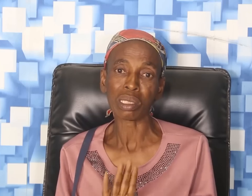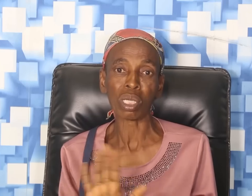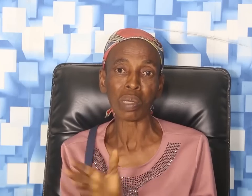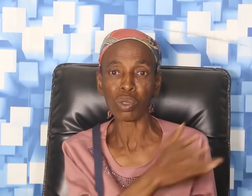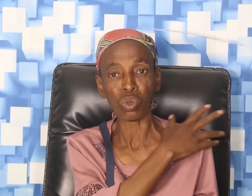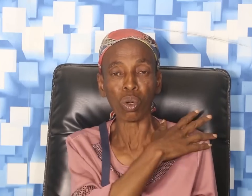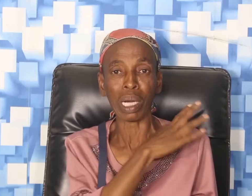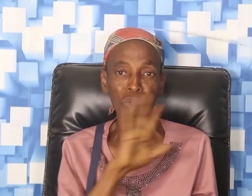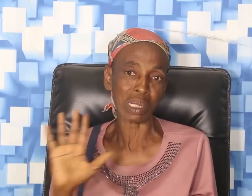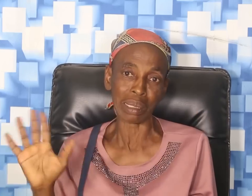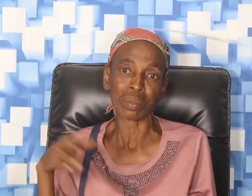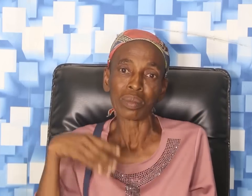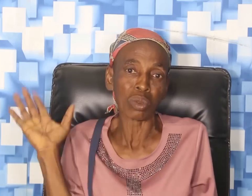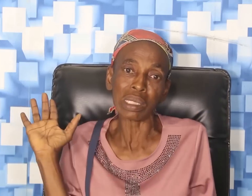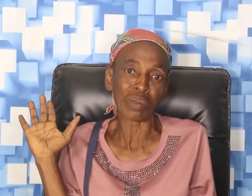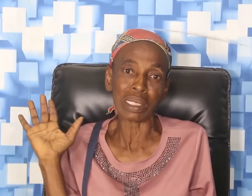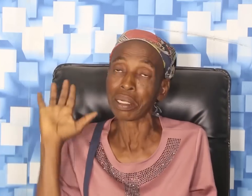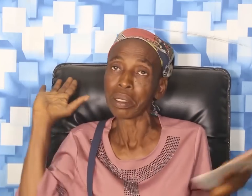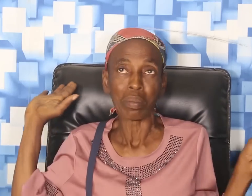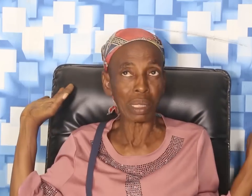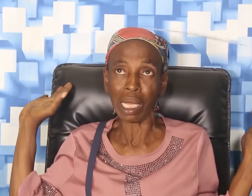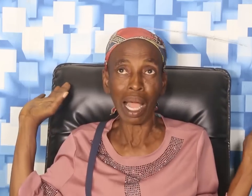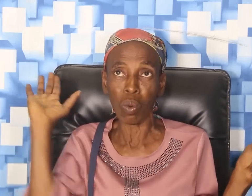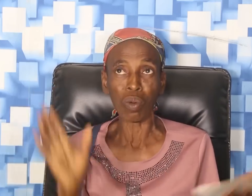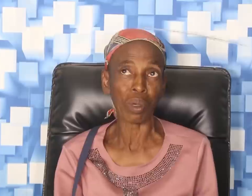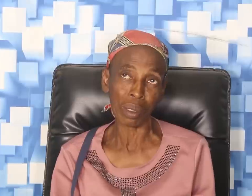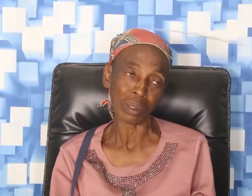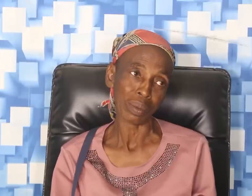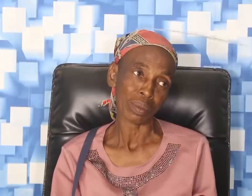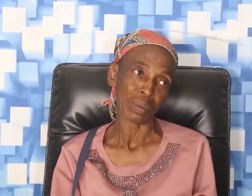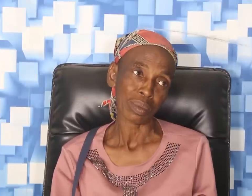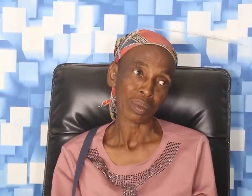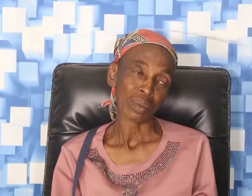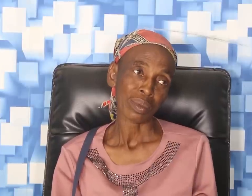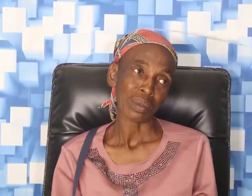married. It's not my son to go back to meet him, to meet his father. Me, I work for God.